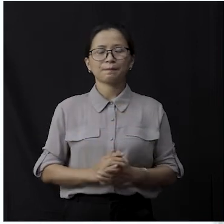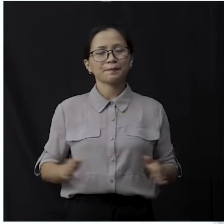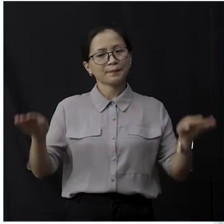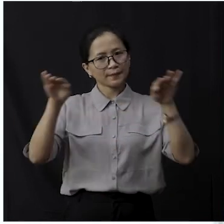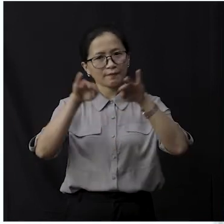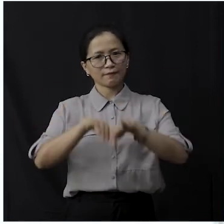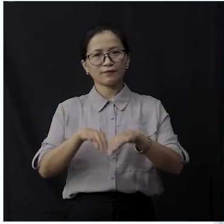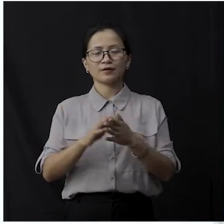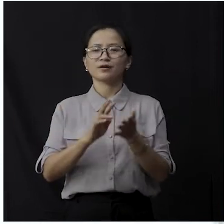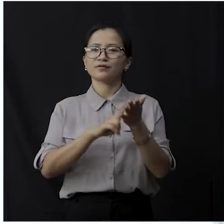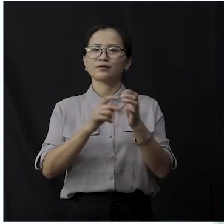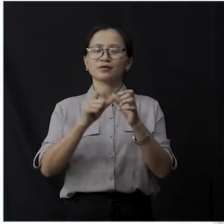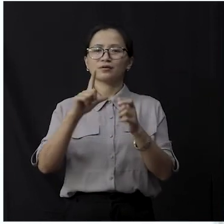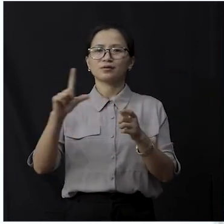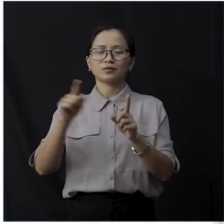valleys,